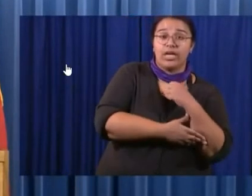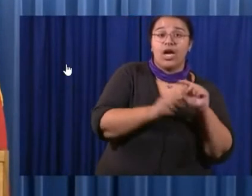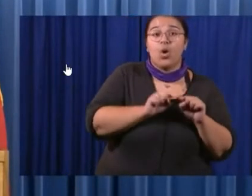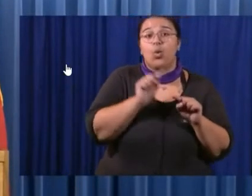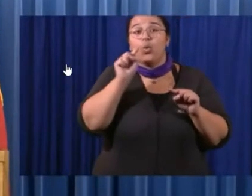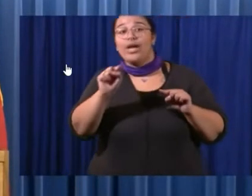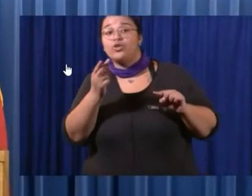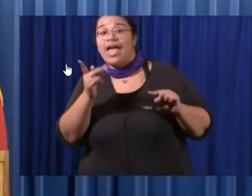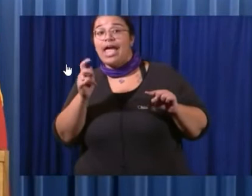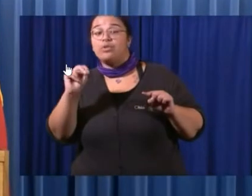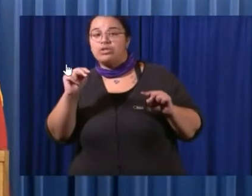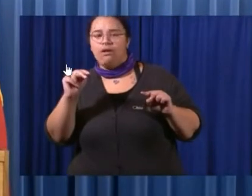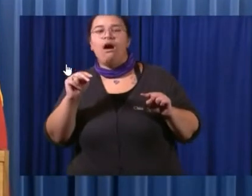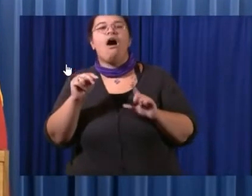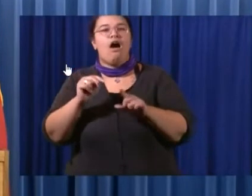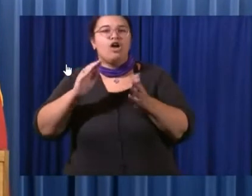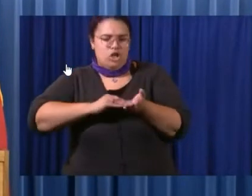things like that?